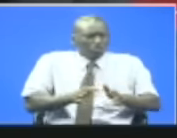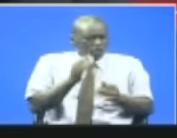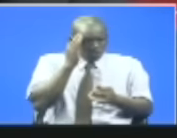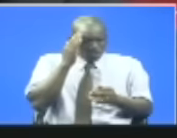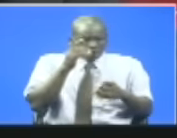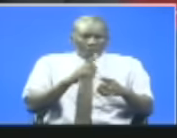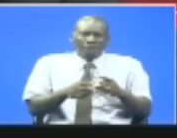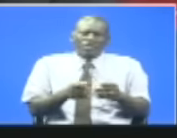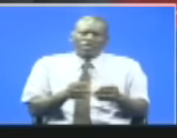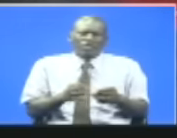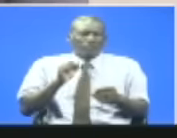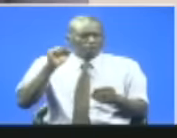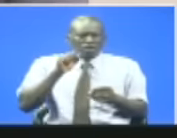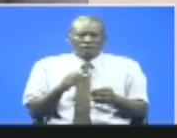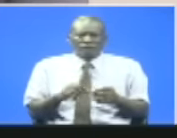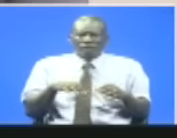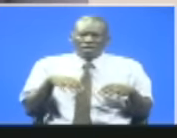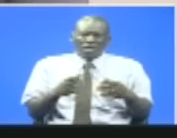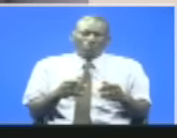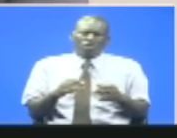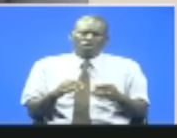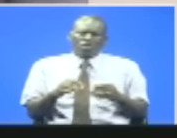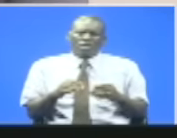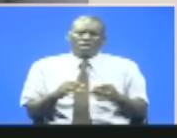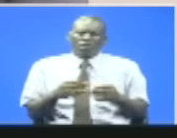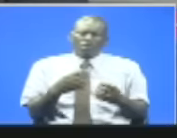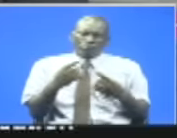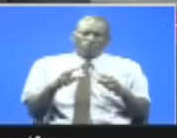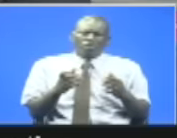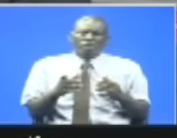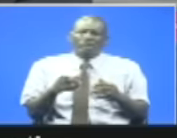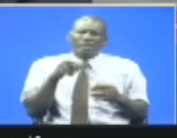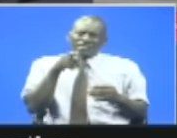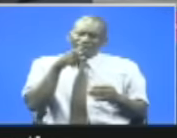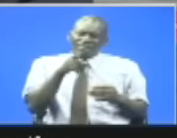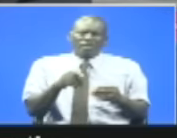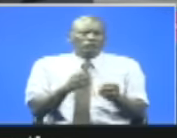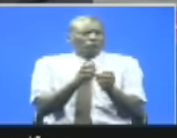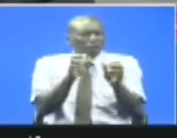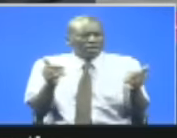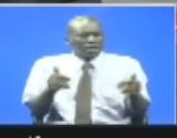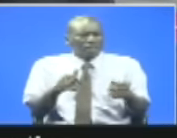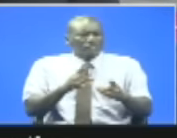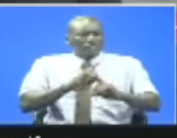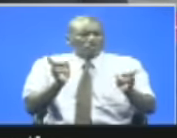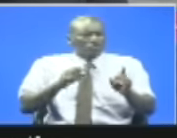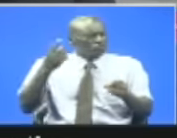game in politics... How is that related to his politics, though? No, it is because his family. He's sober. He's not a